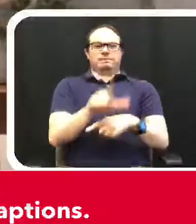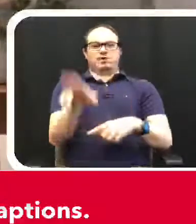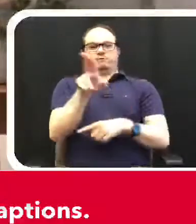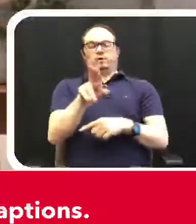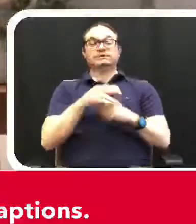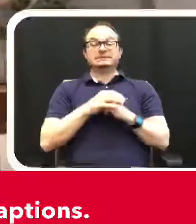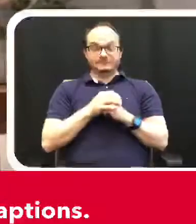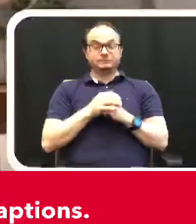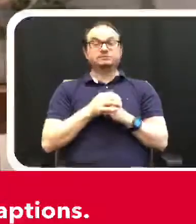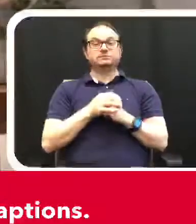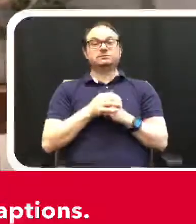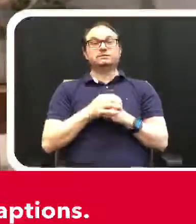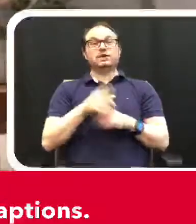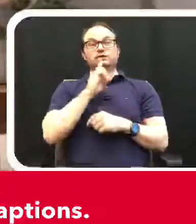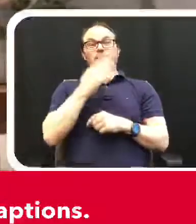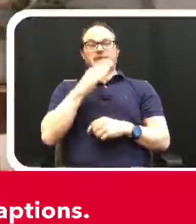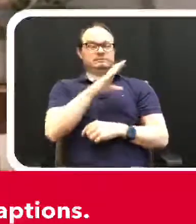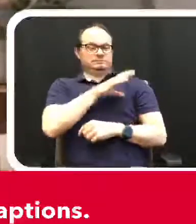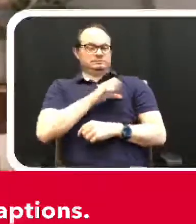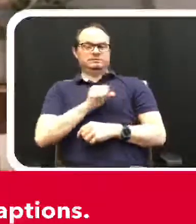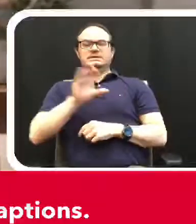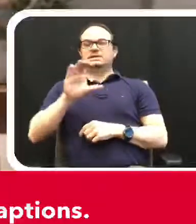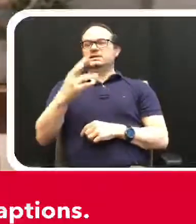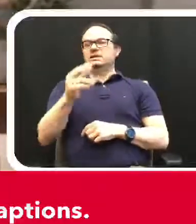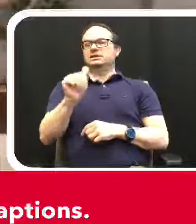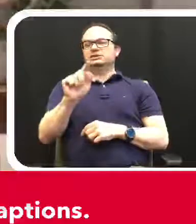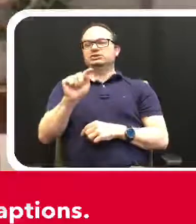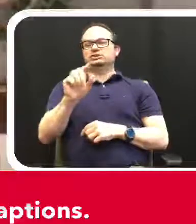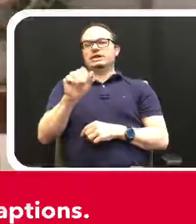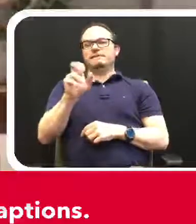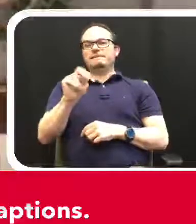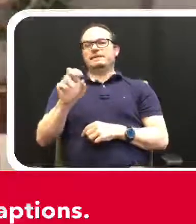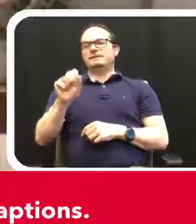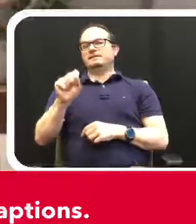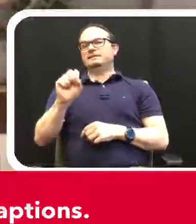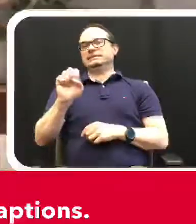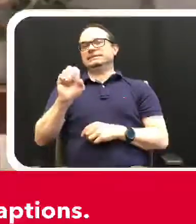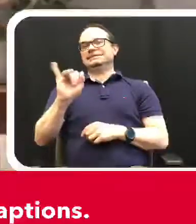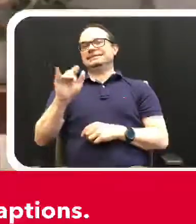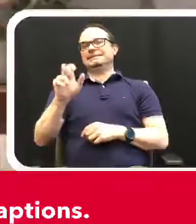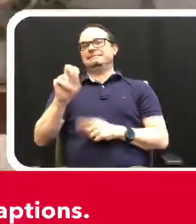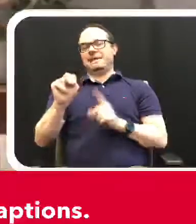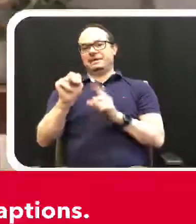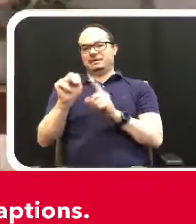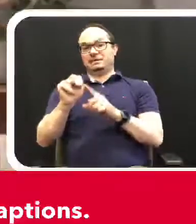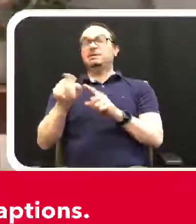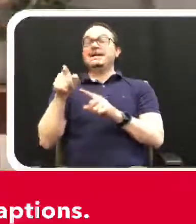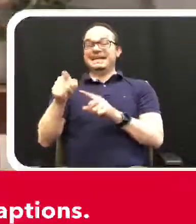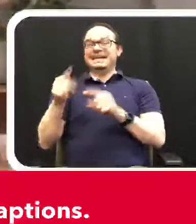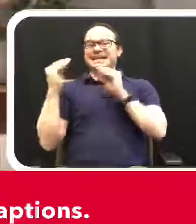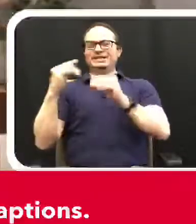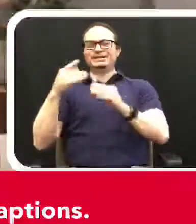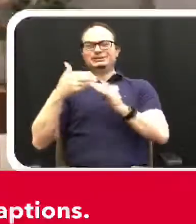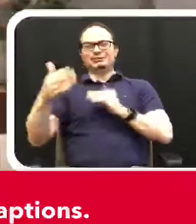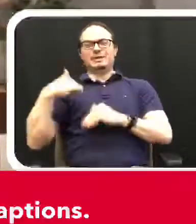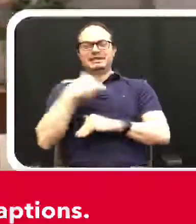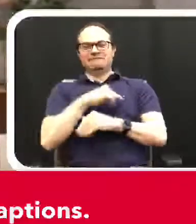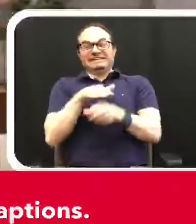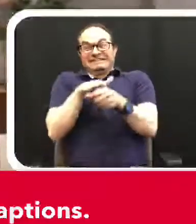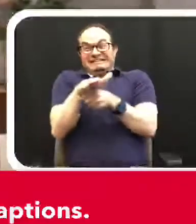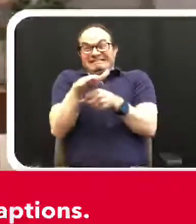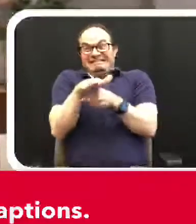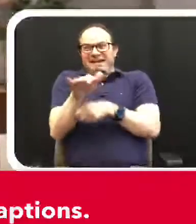neat because Chapman Sieben is his name, and he actually teaches the rest of us enough